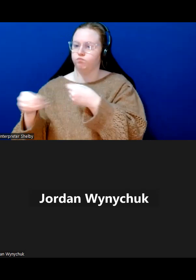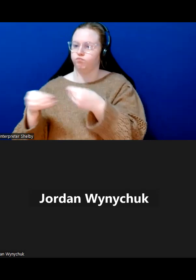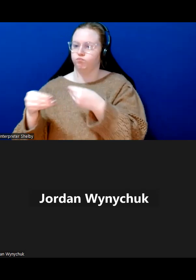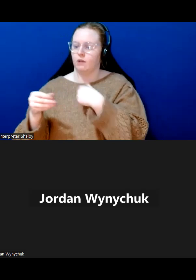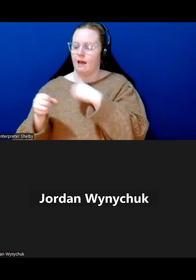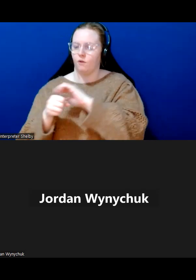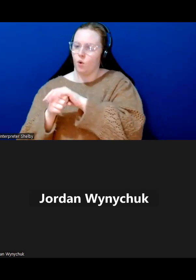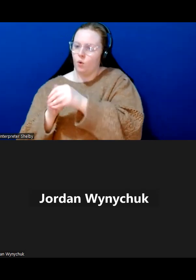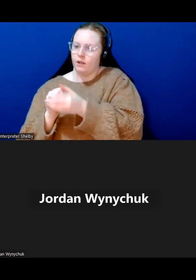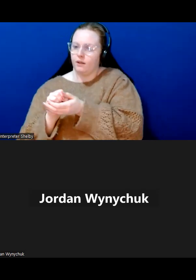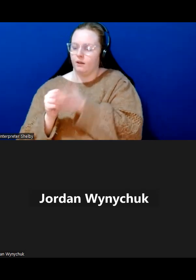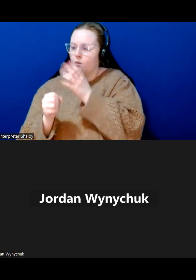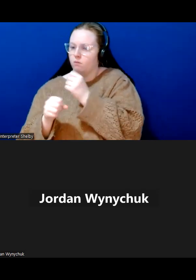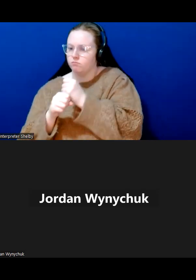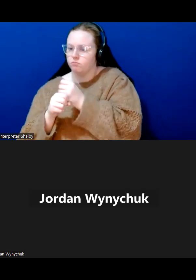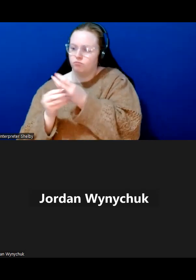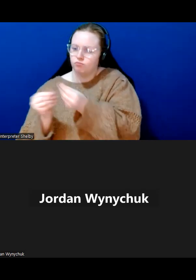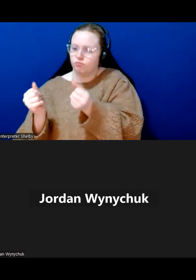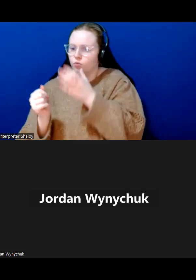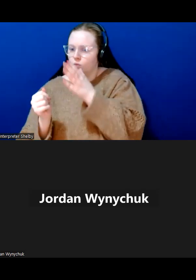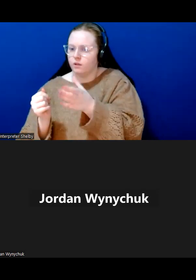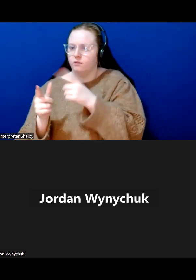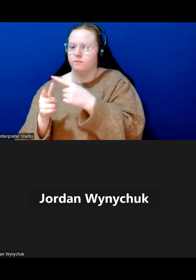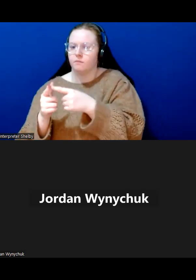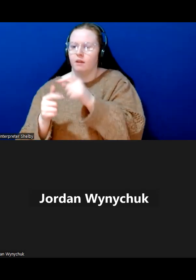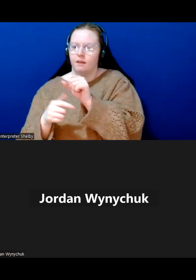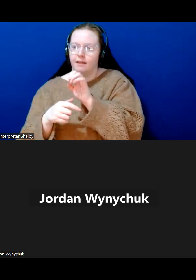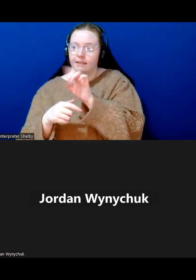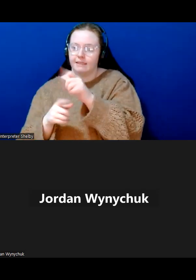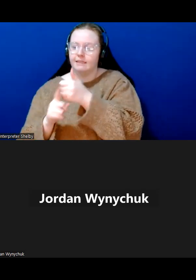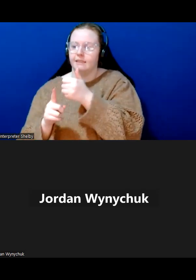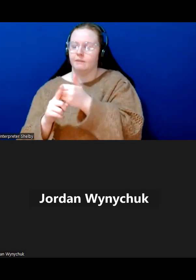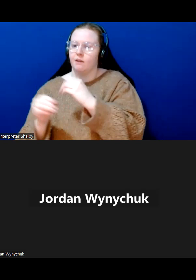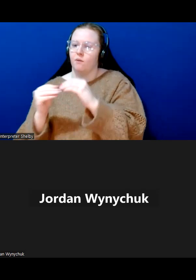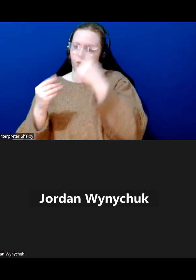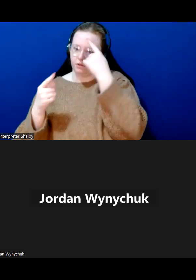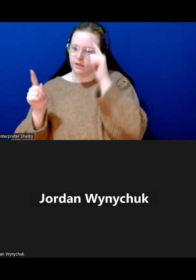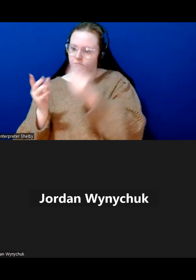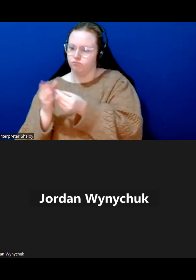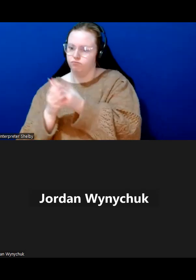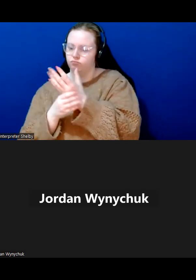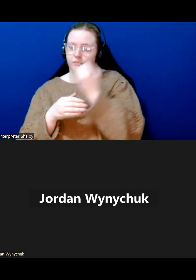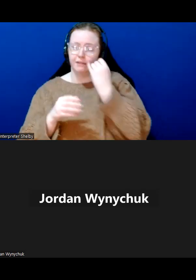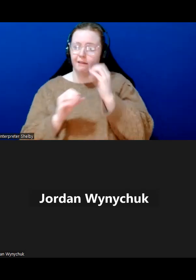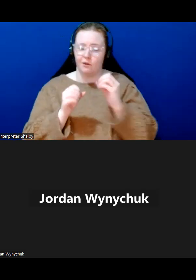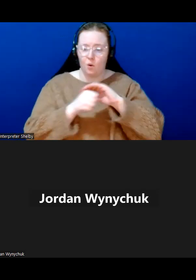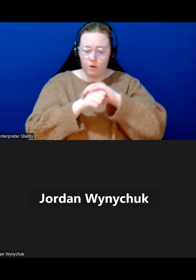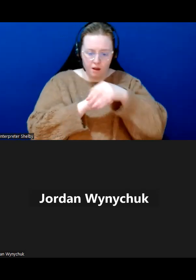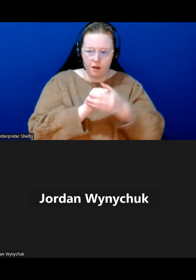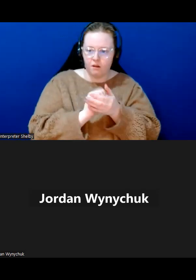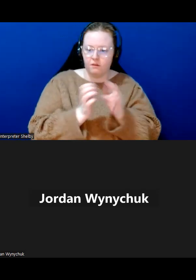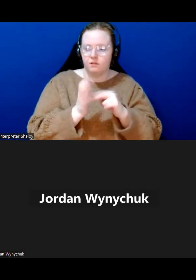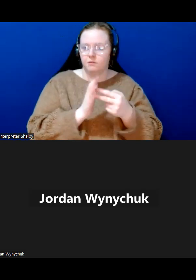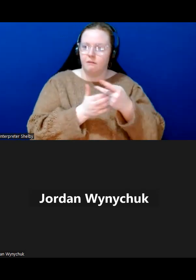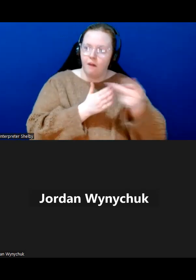lot more forgiving and it'll just dissolve away. And then your seeds will have a lot better chance of starting off. I also find they're a lot